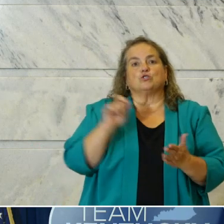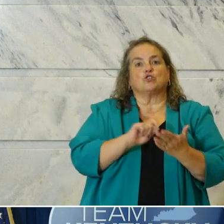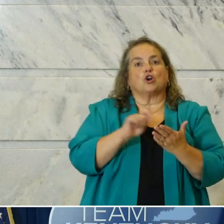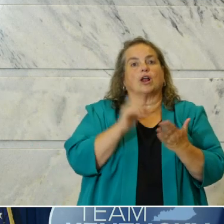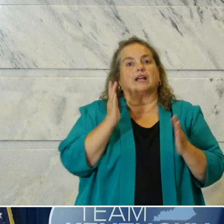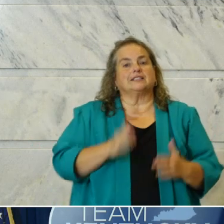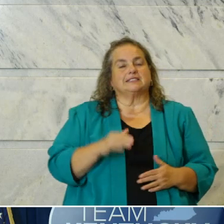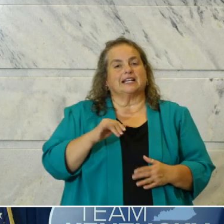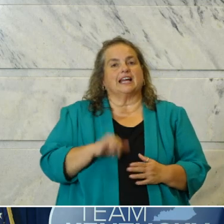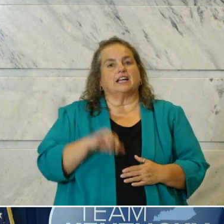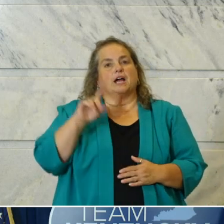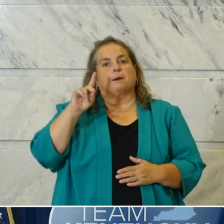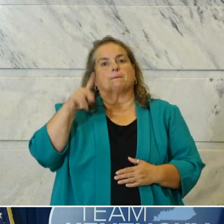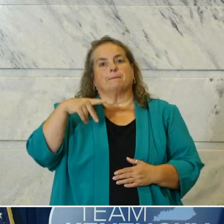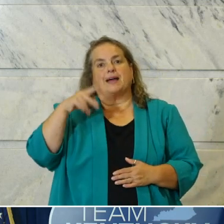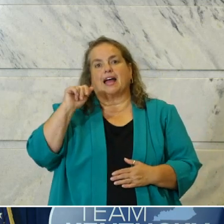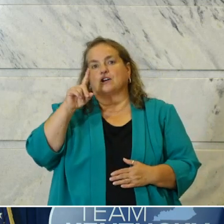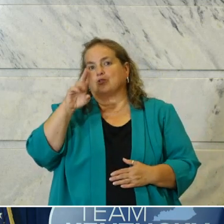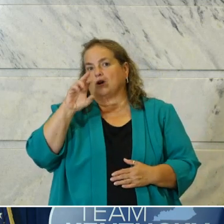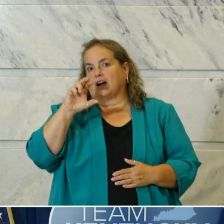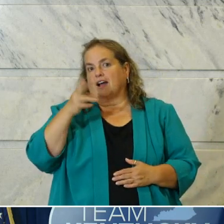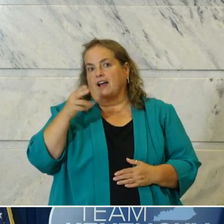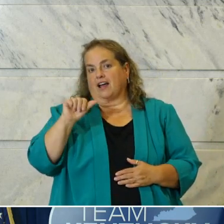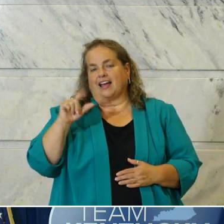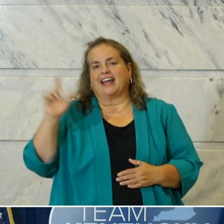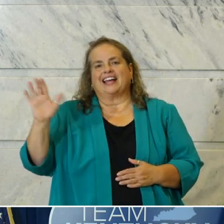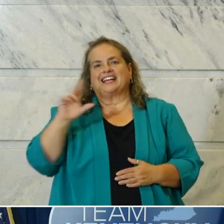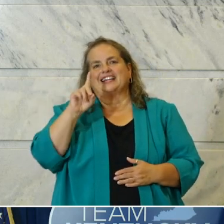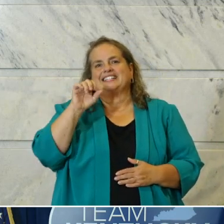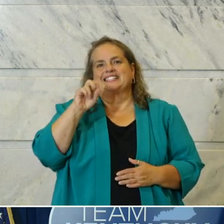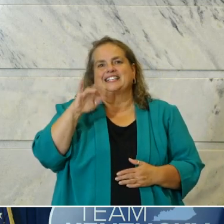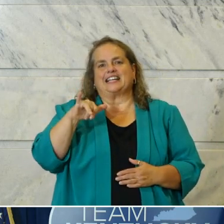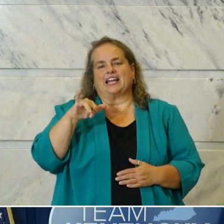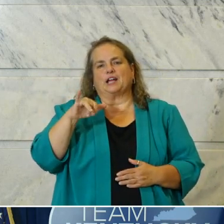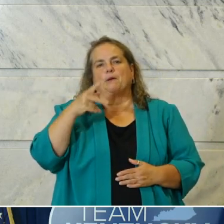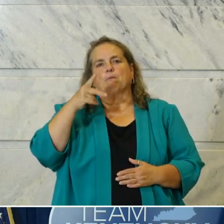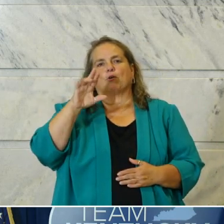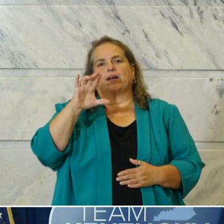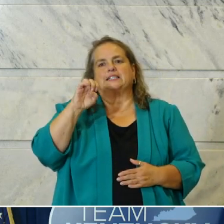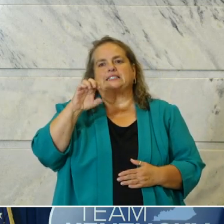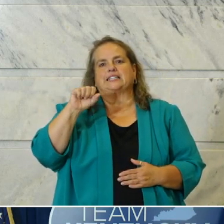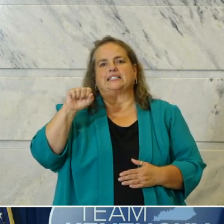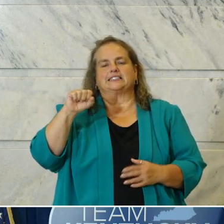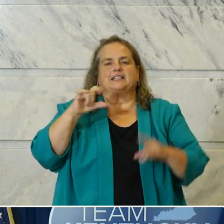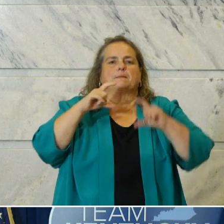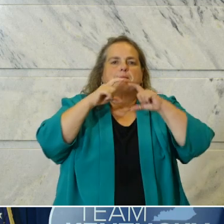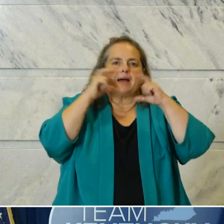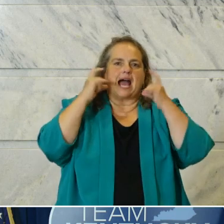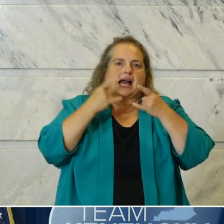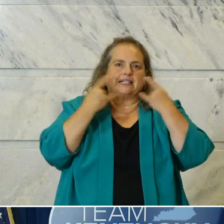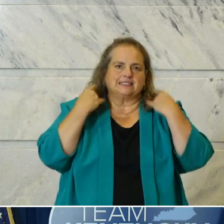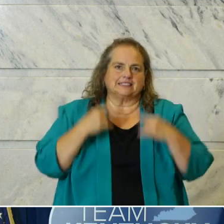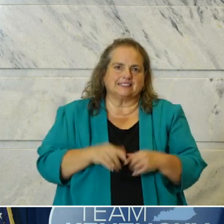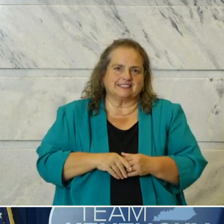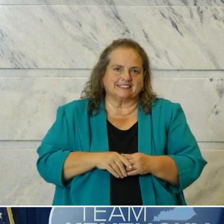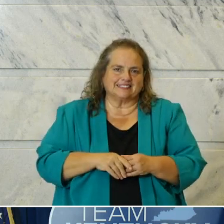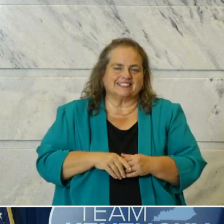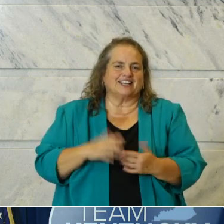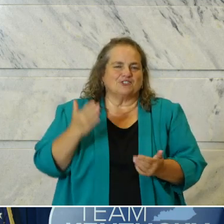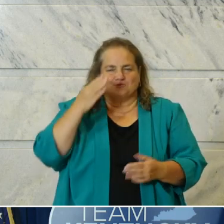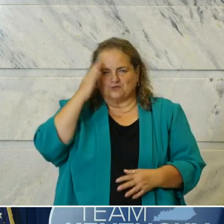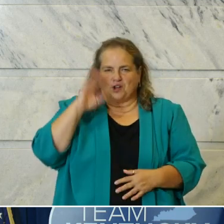Big R Barnes wins the day with his Disney princess mask. You know there's got to be, whether it's a daughter